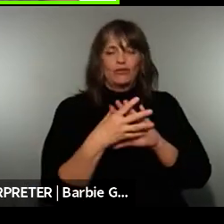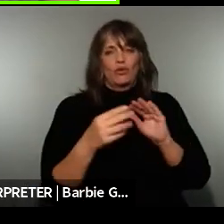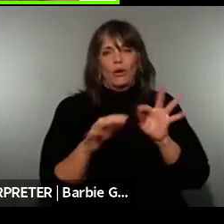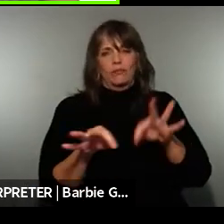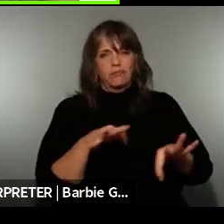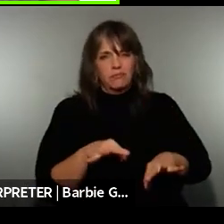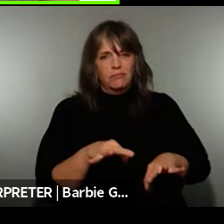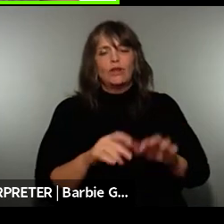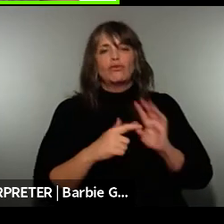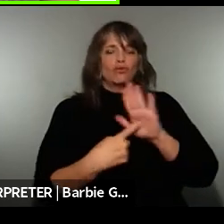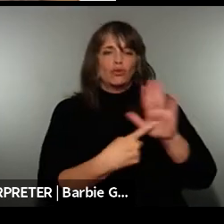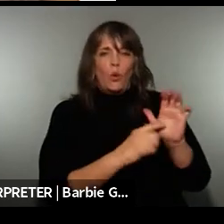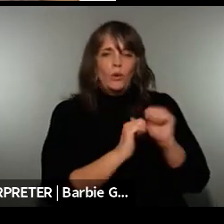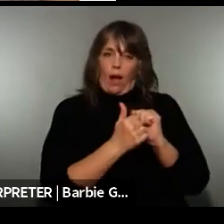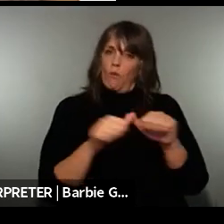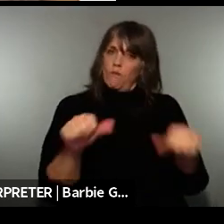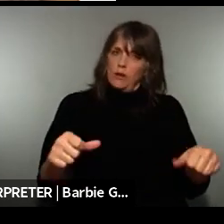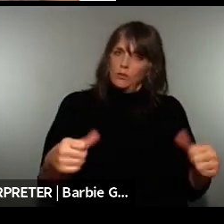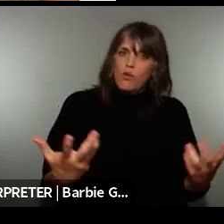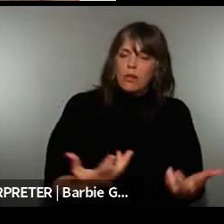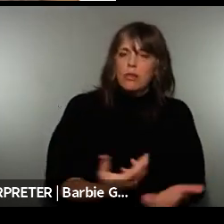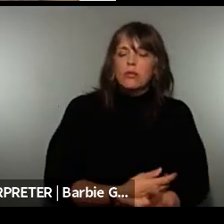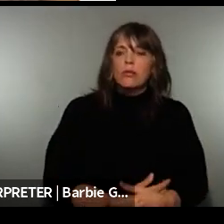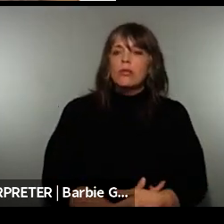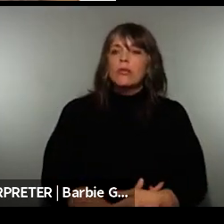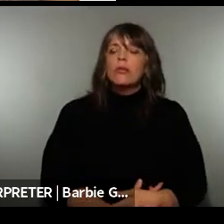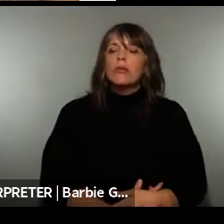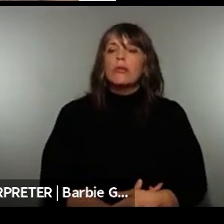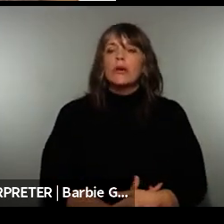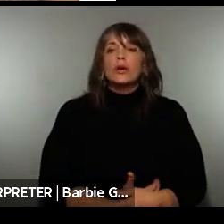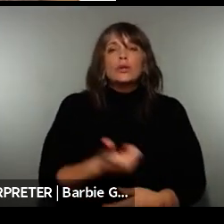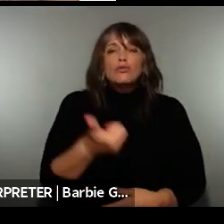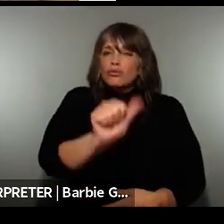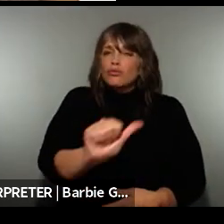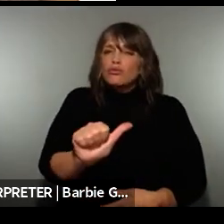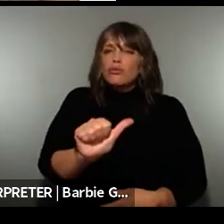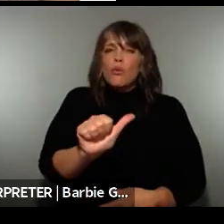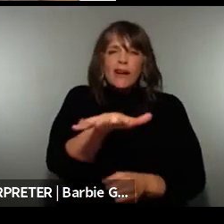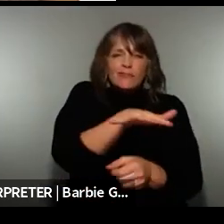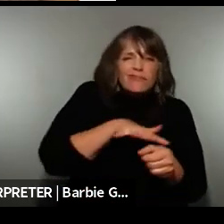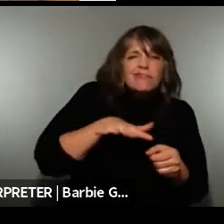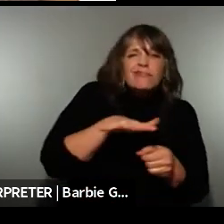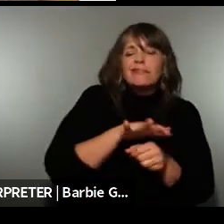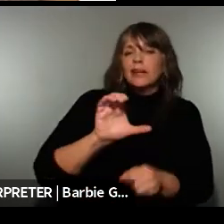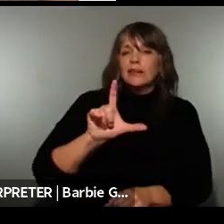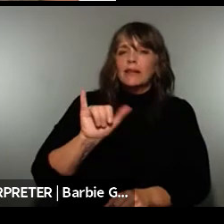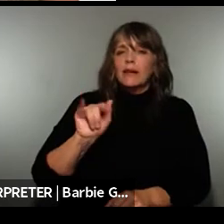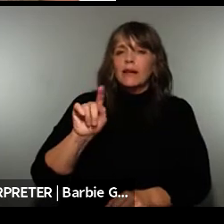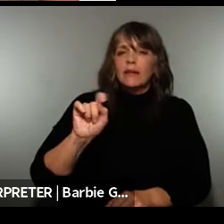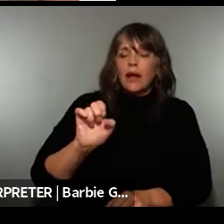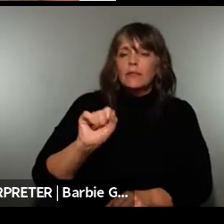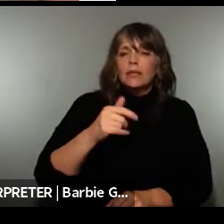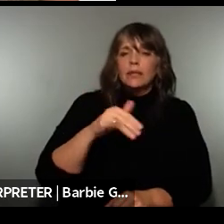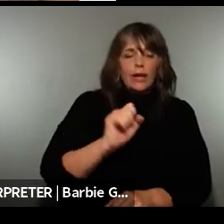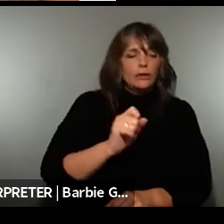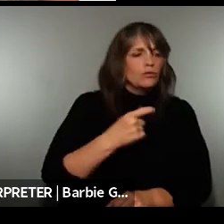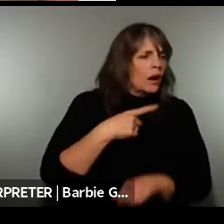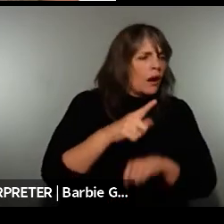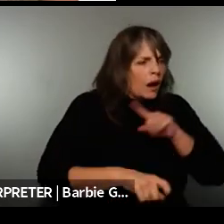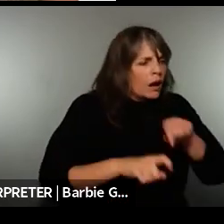I think in any climate spaces that we're in, as much as we can kind of say, okay, what is your success story? You know, where have you been having